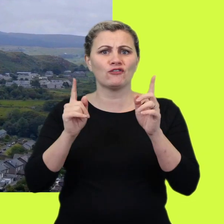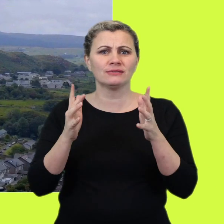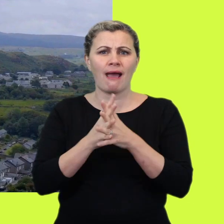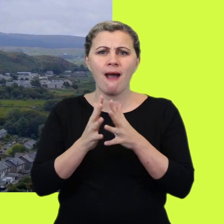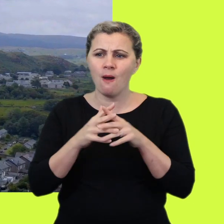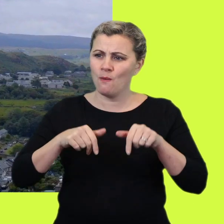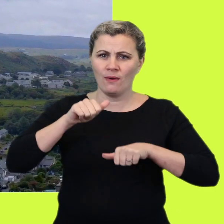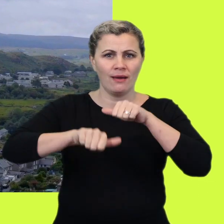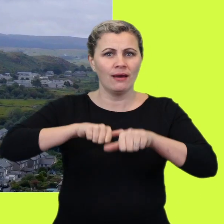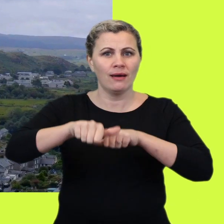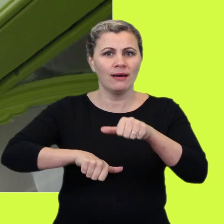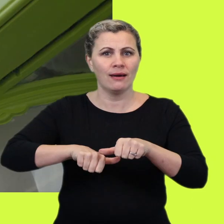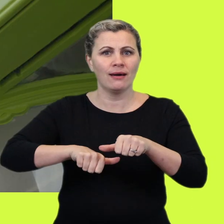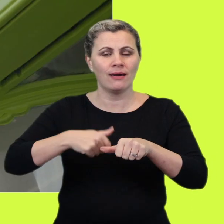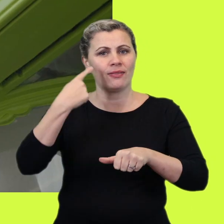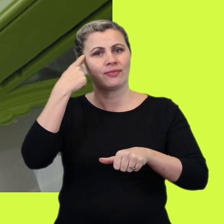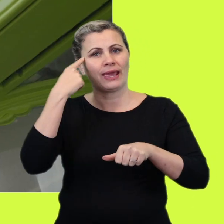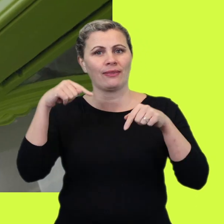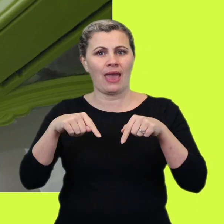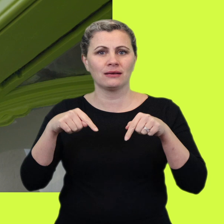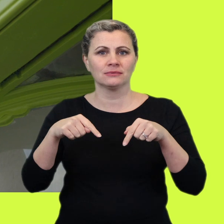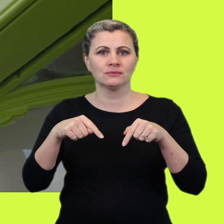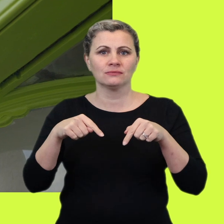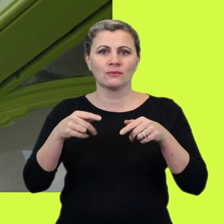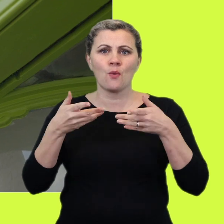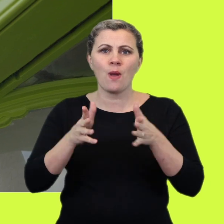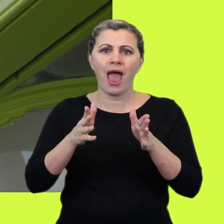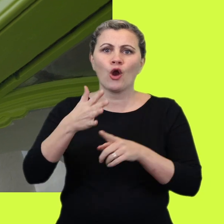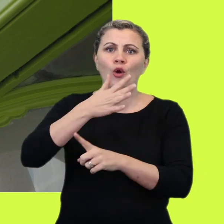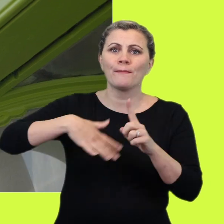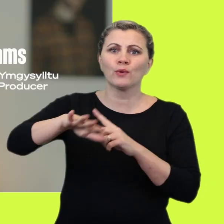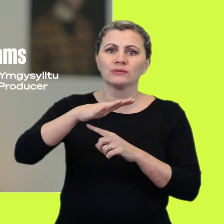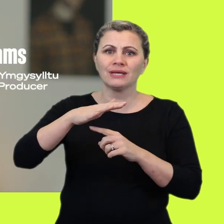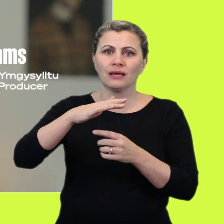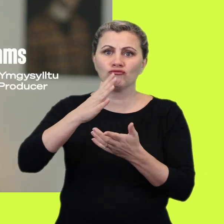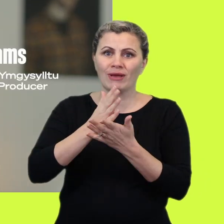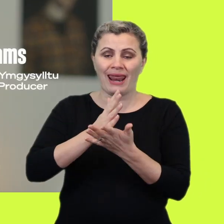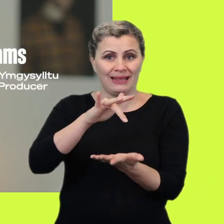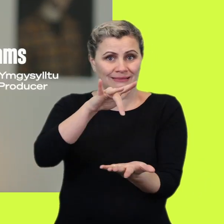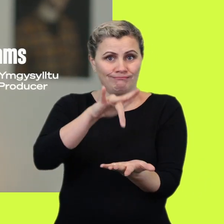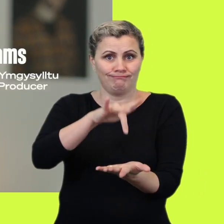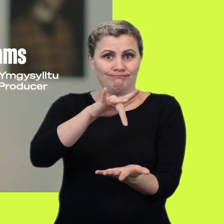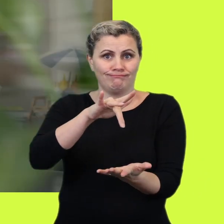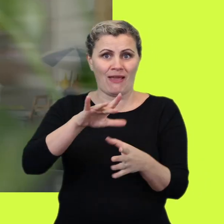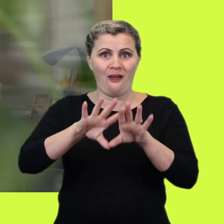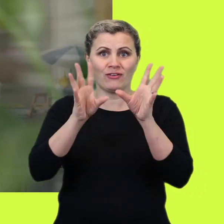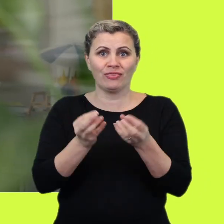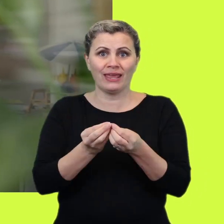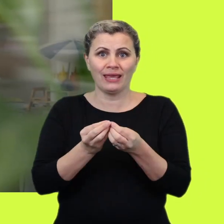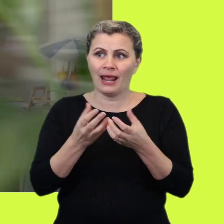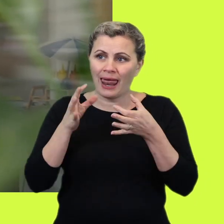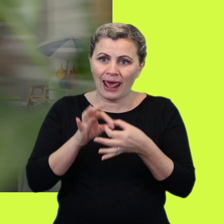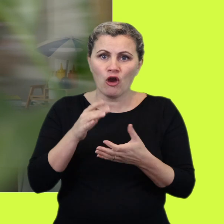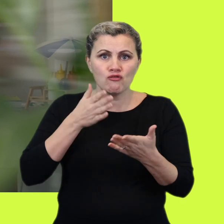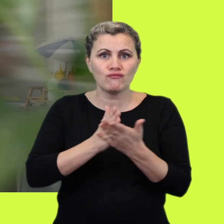yn wahanol ag yn newydd am y broses yma ydi ffordd mae'r gymuned wedi bod yn graidd i bob peth o'r dechrau. I fi